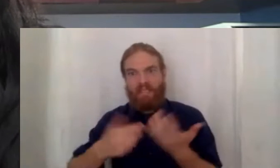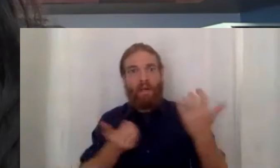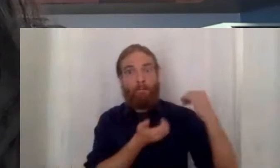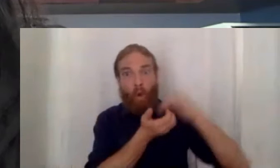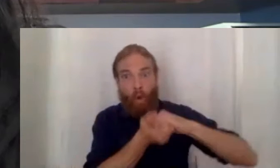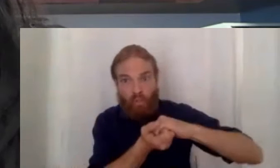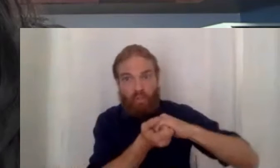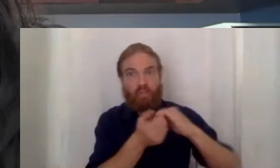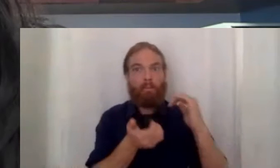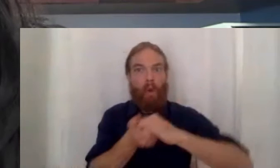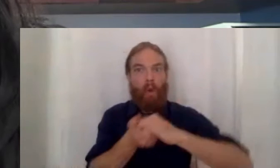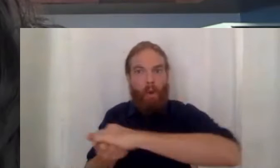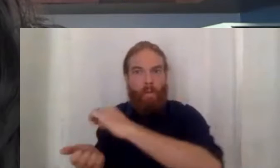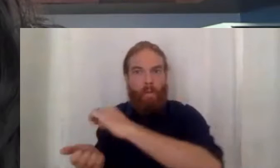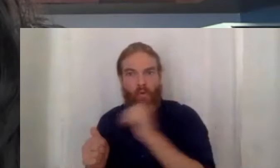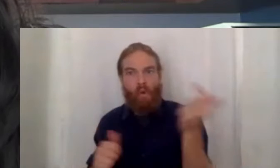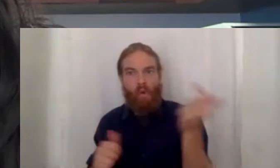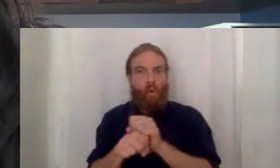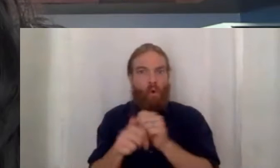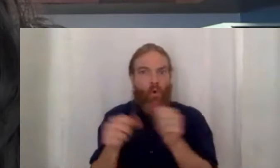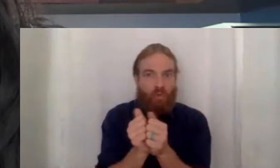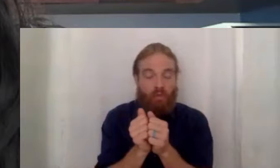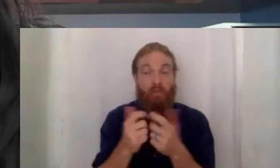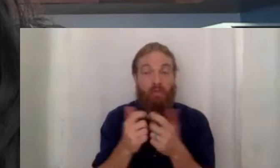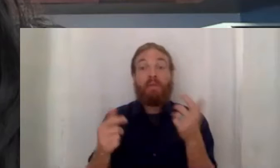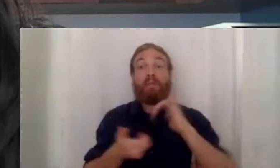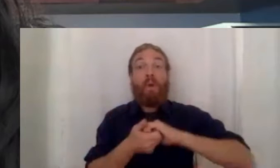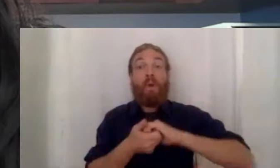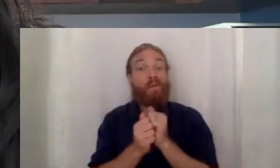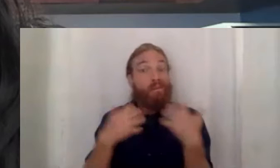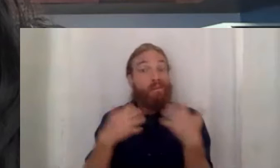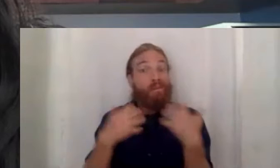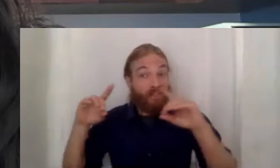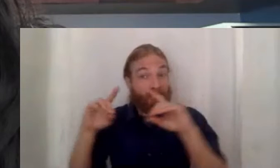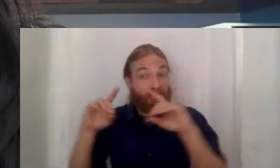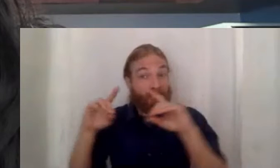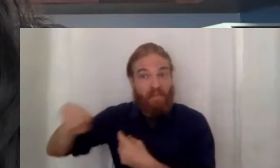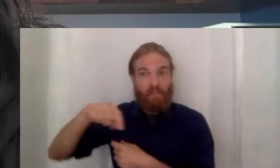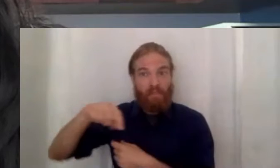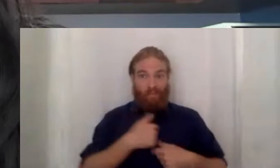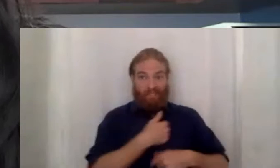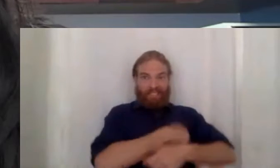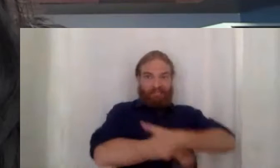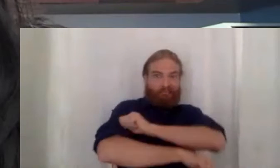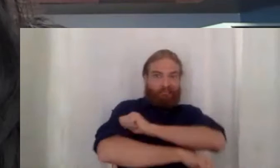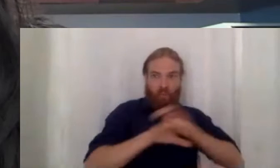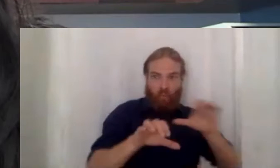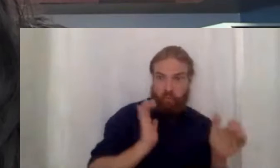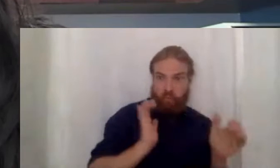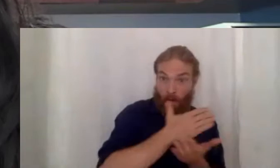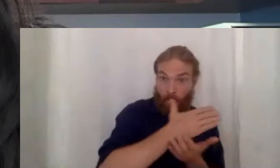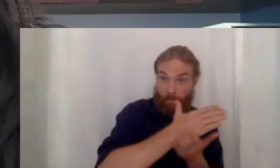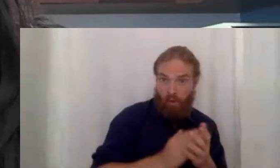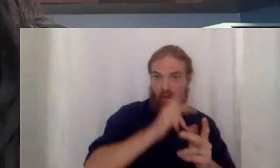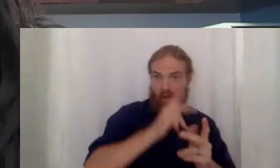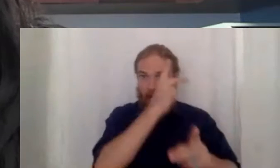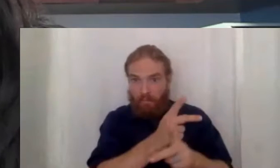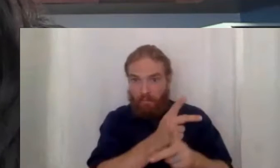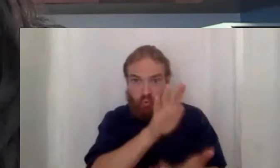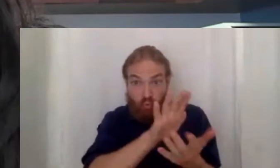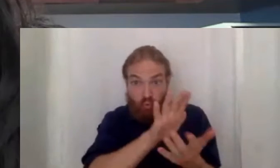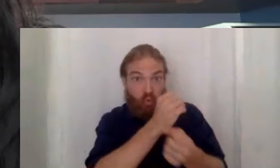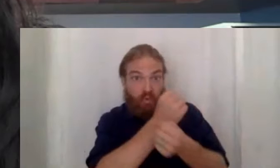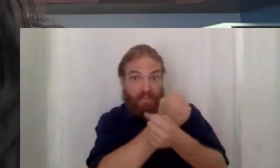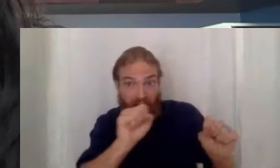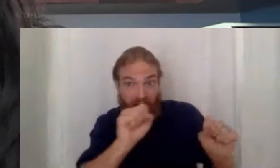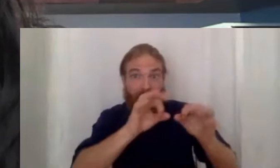do our part to keep the community safe, keep hospital beds open for those who need them. And we just really want to know what's the next step schools